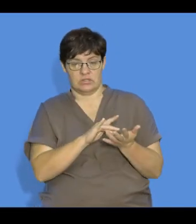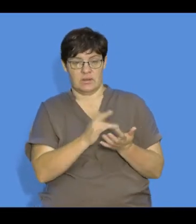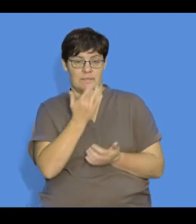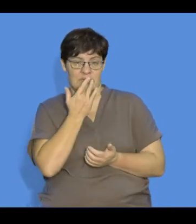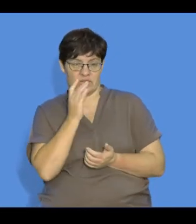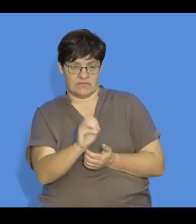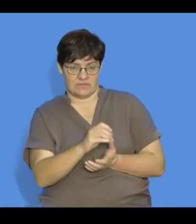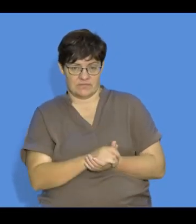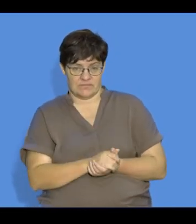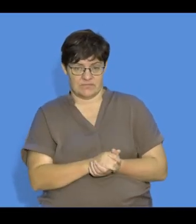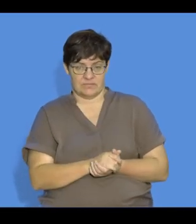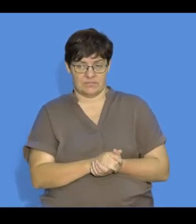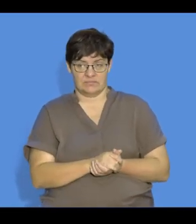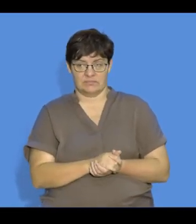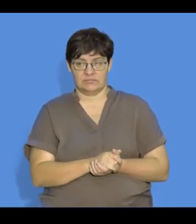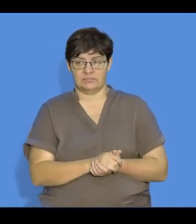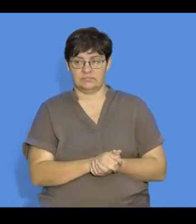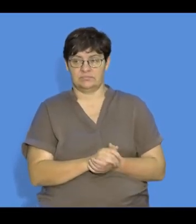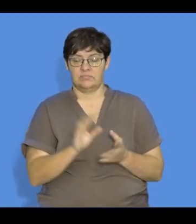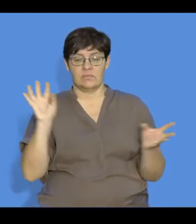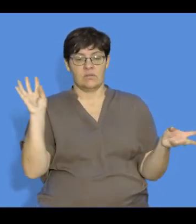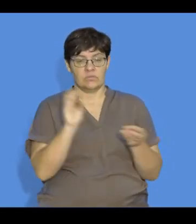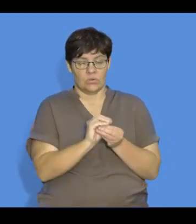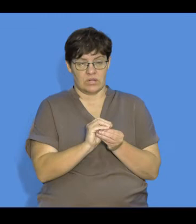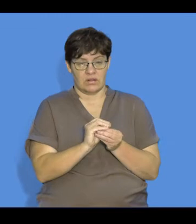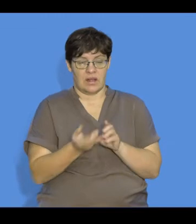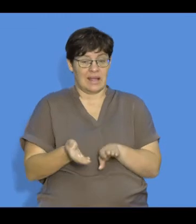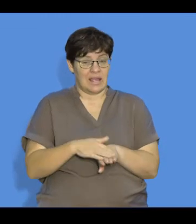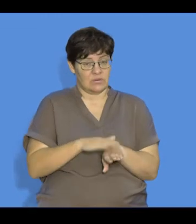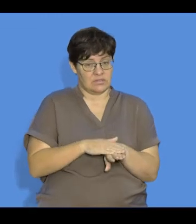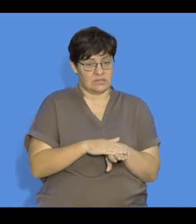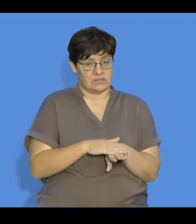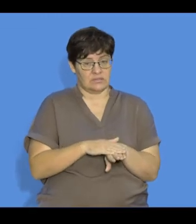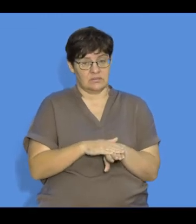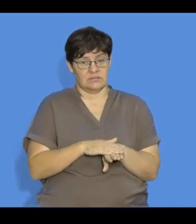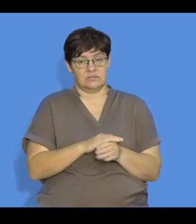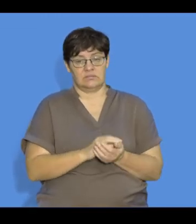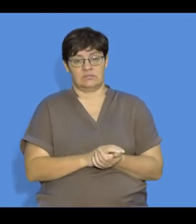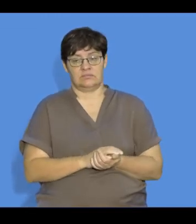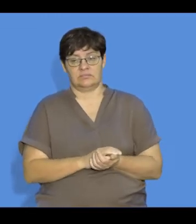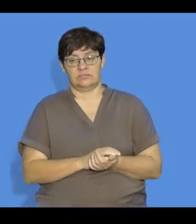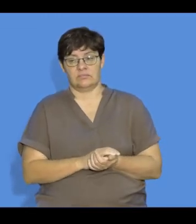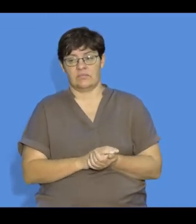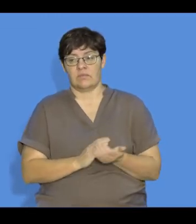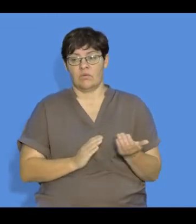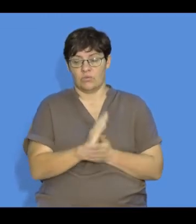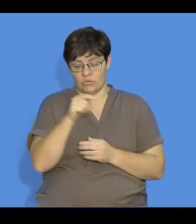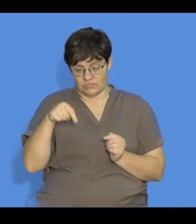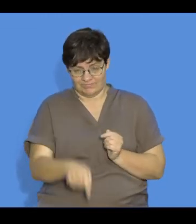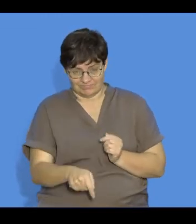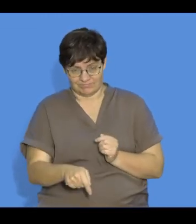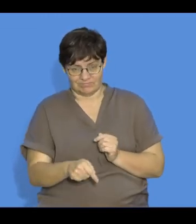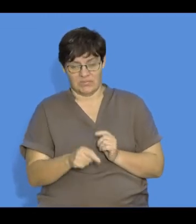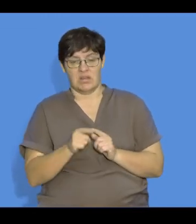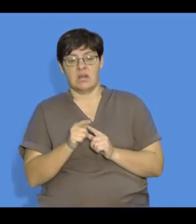battery. And again, it means that the total current in this case is actually the current that goes through this